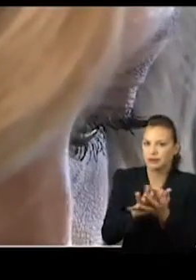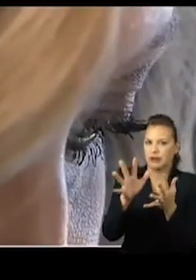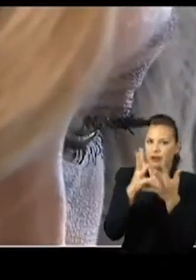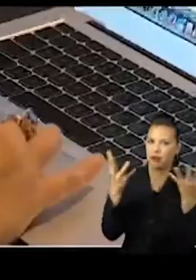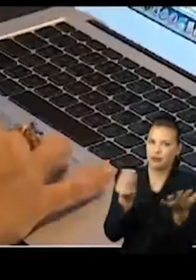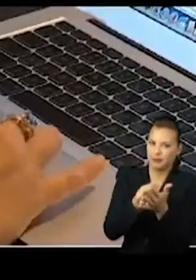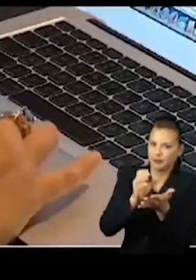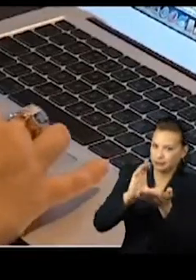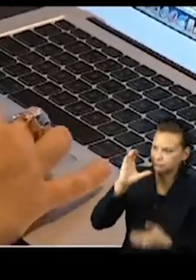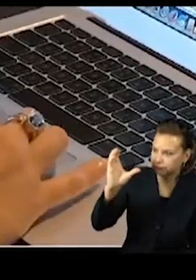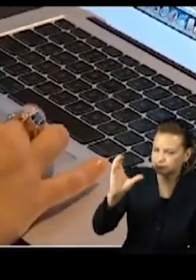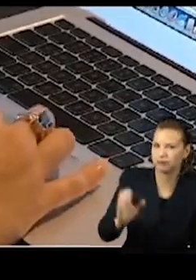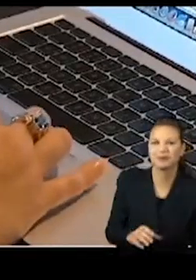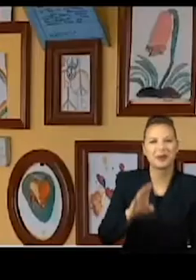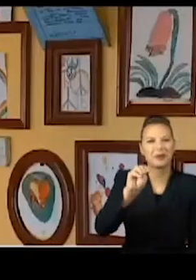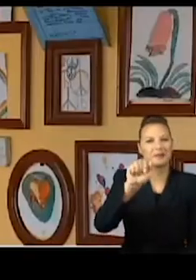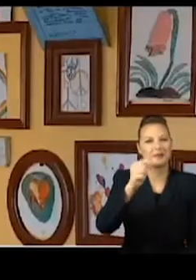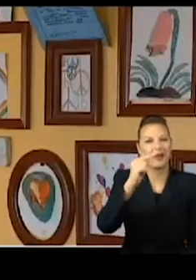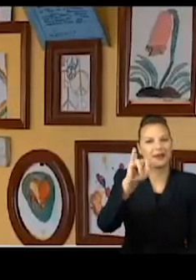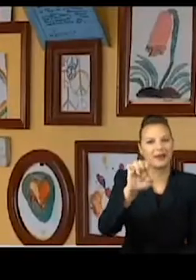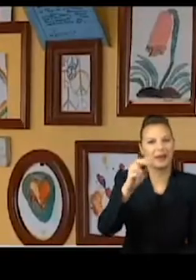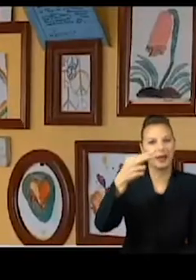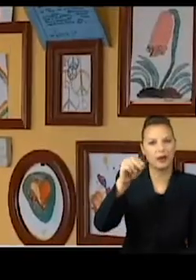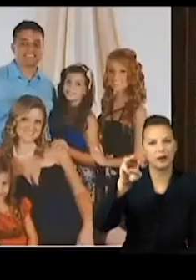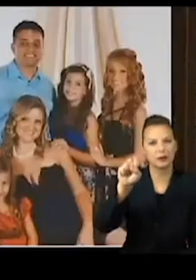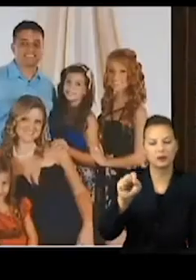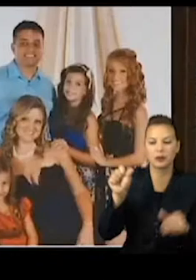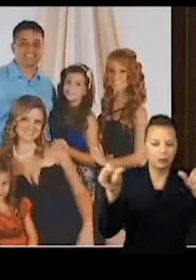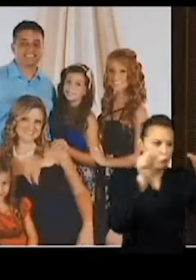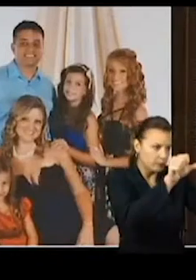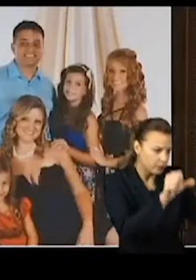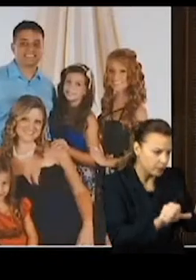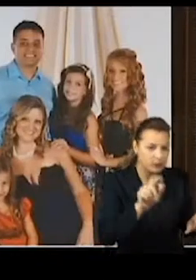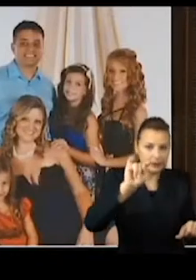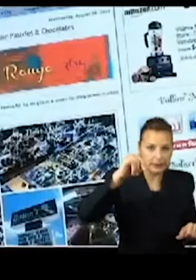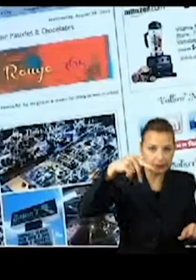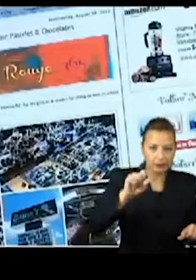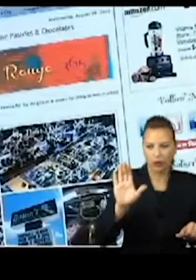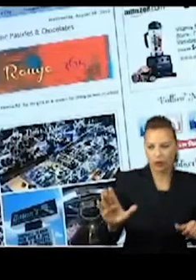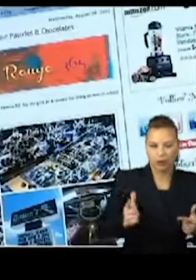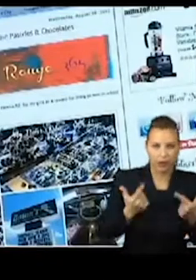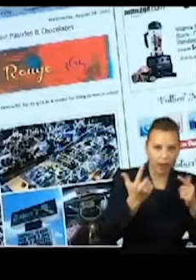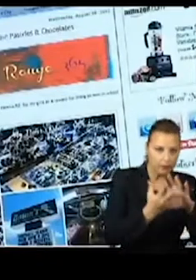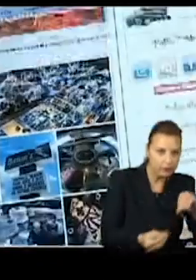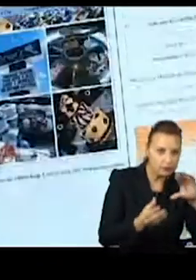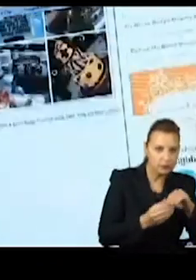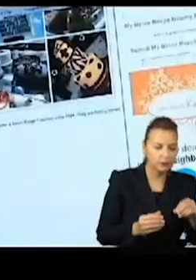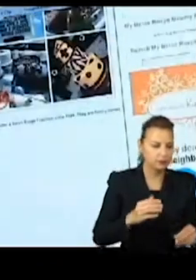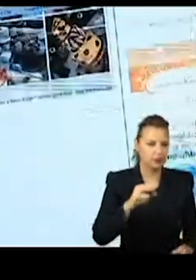posts money-saving tips, coupons, and personal stories from her life as a parent on her blog,